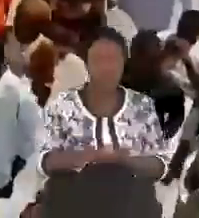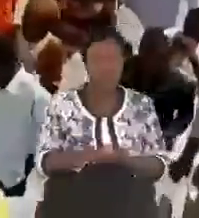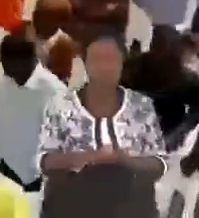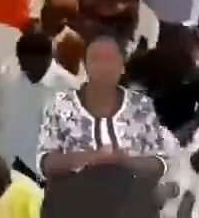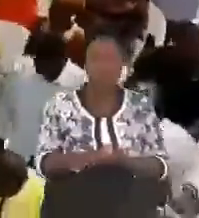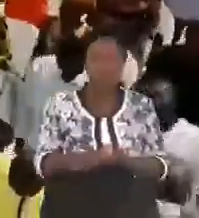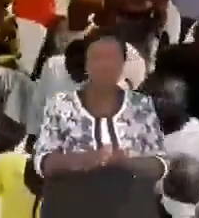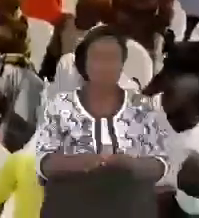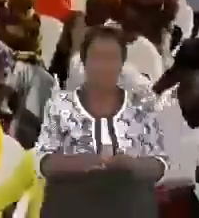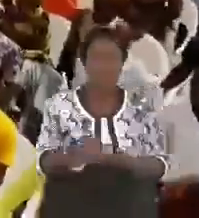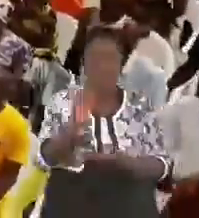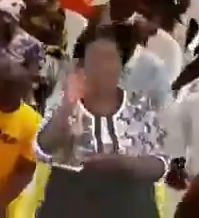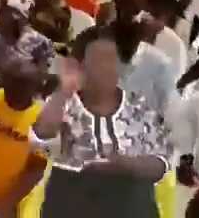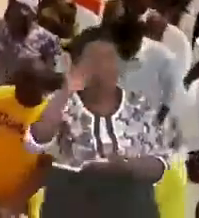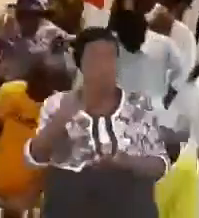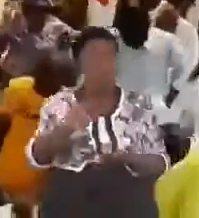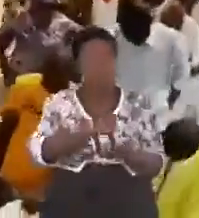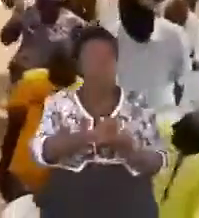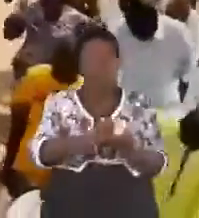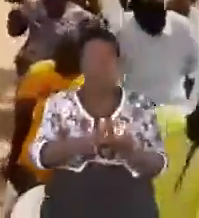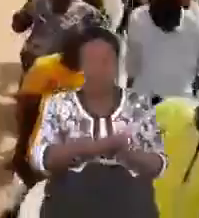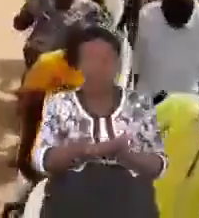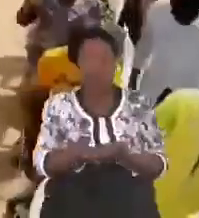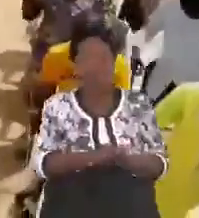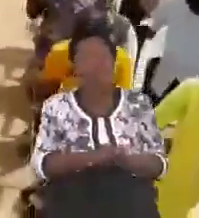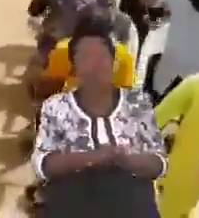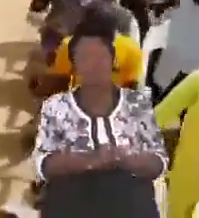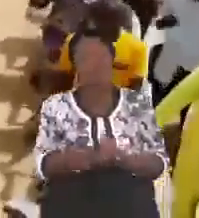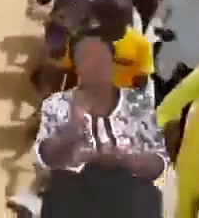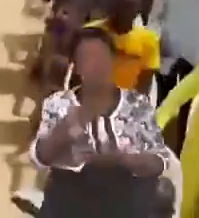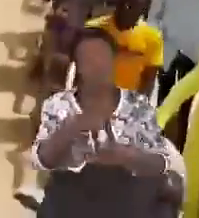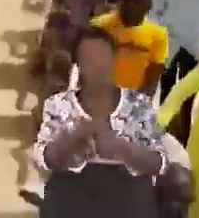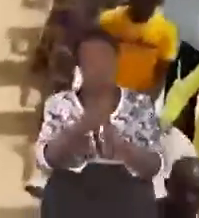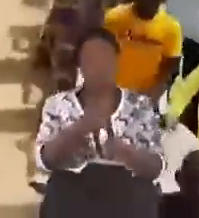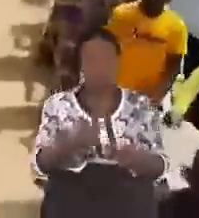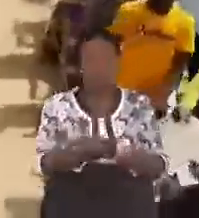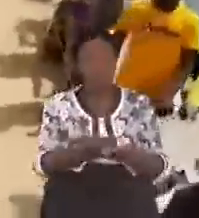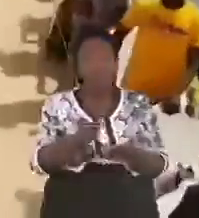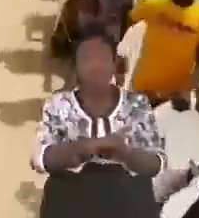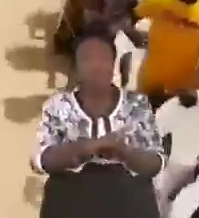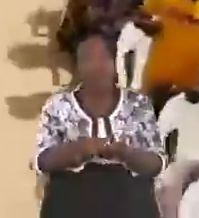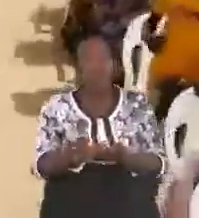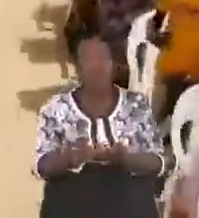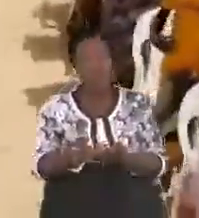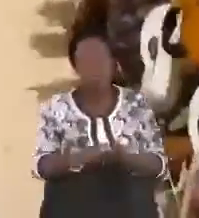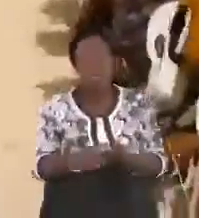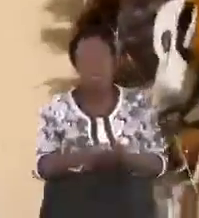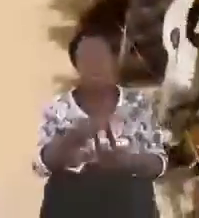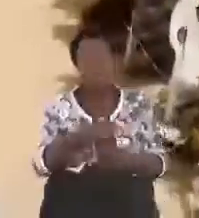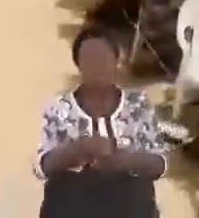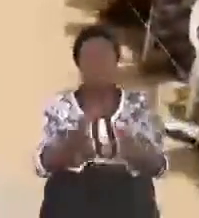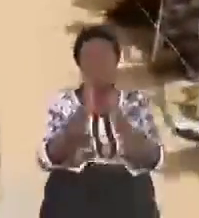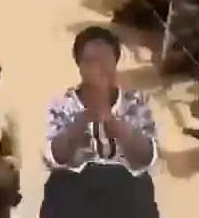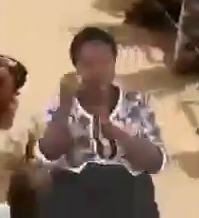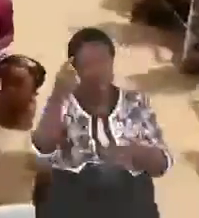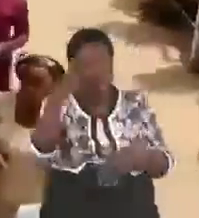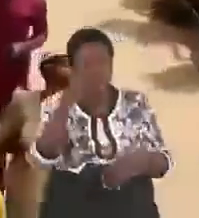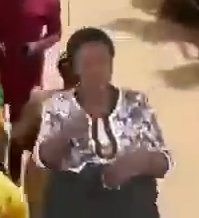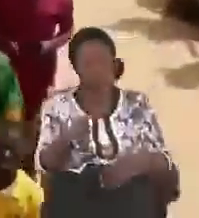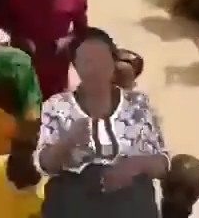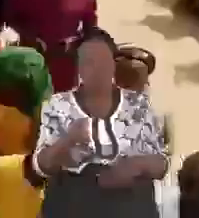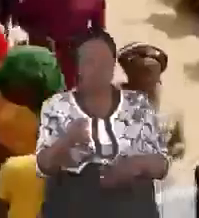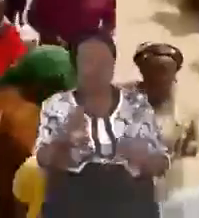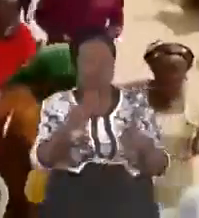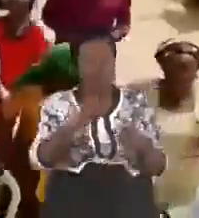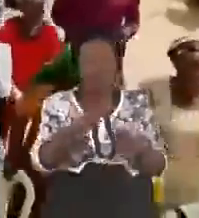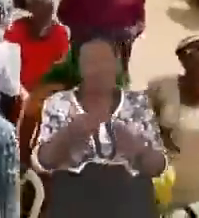you're sanctified and make you holy is making intercession for you neither pray i